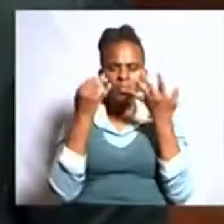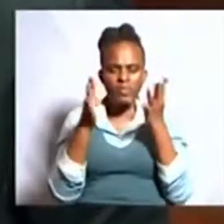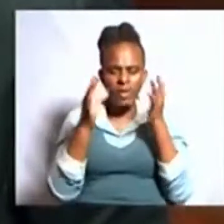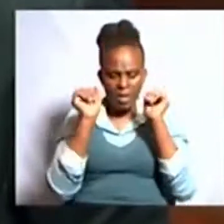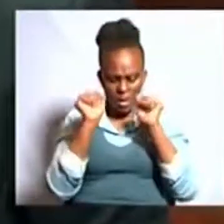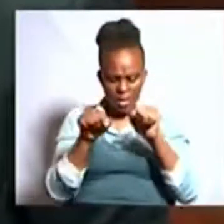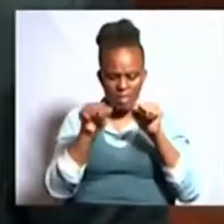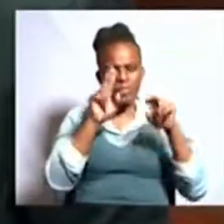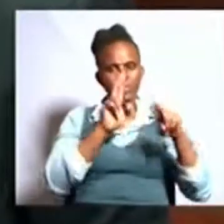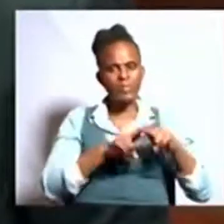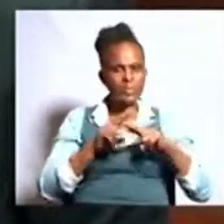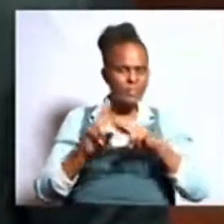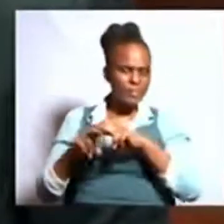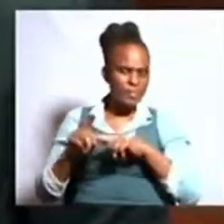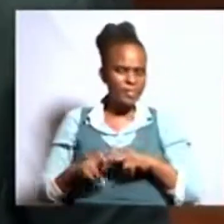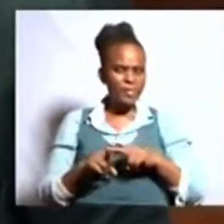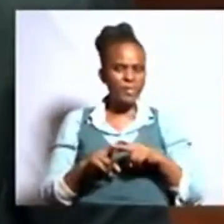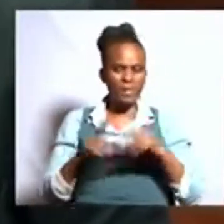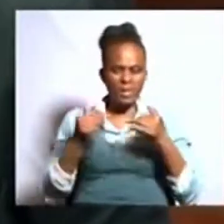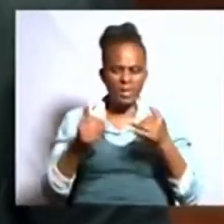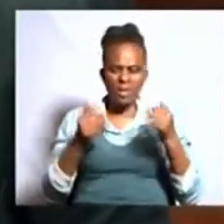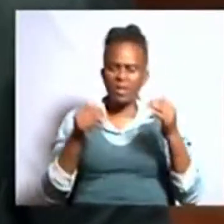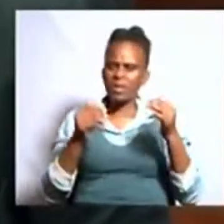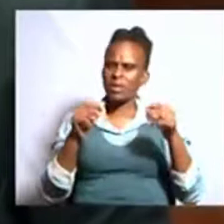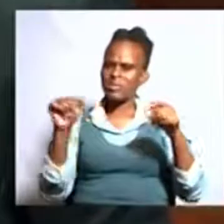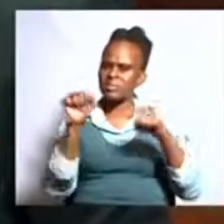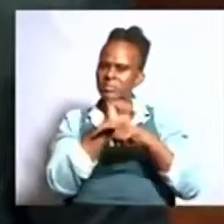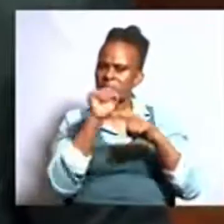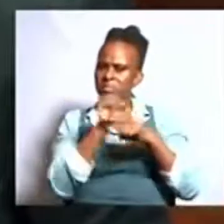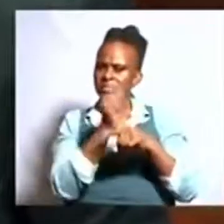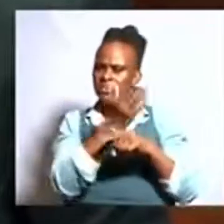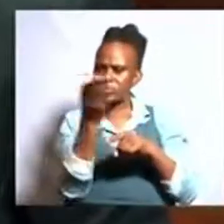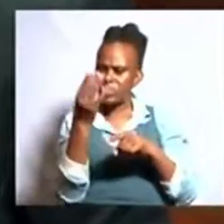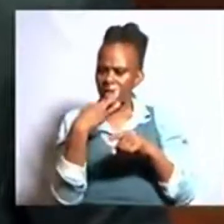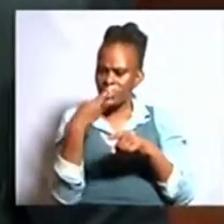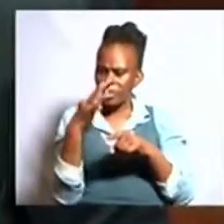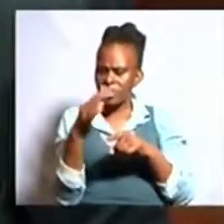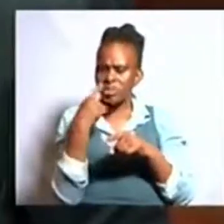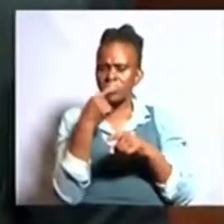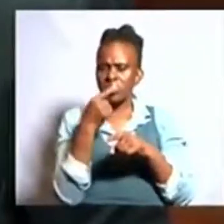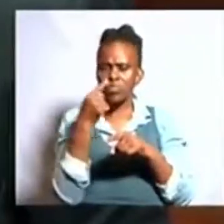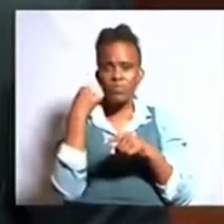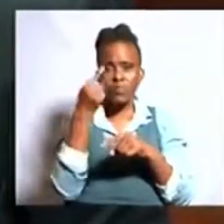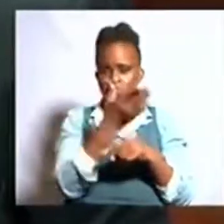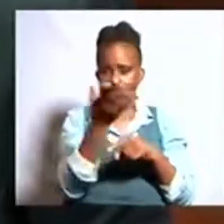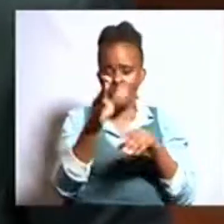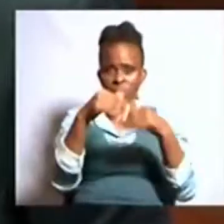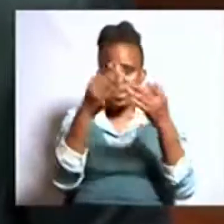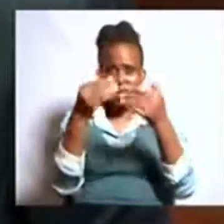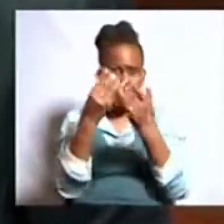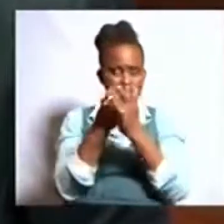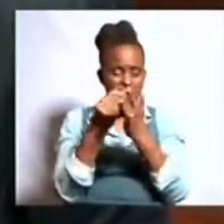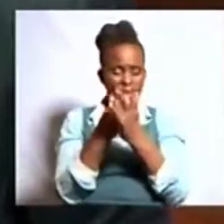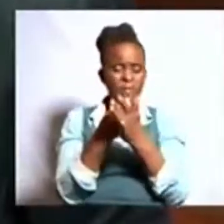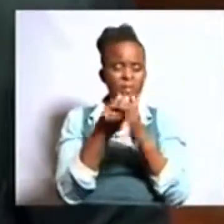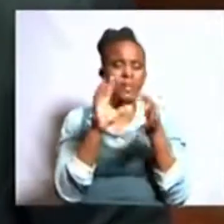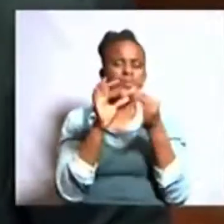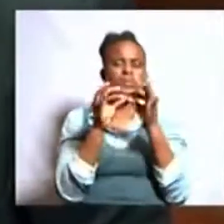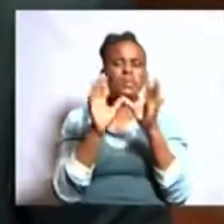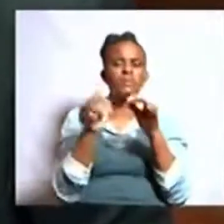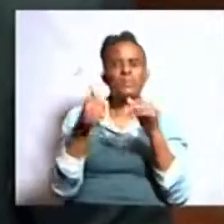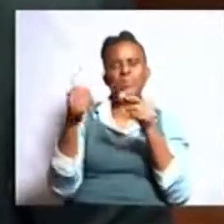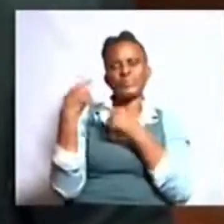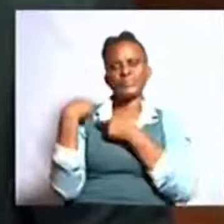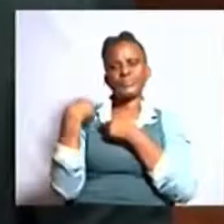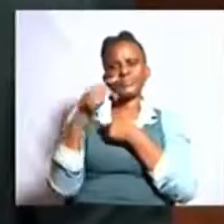to sit. So who was appraising these applications for you to give money? Coordinator, take up that